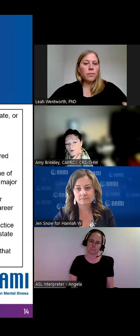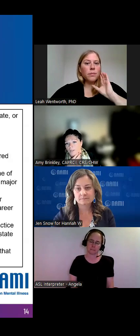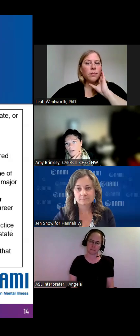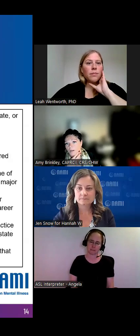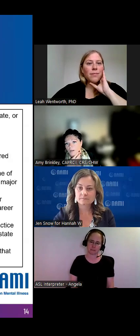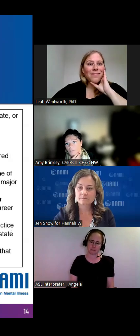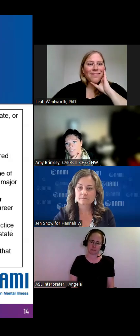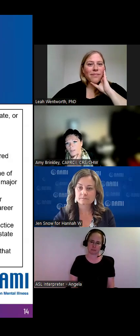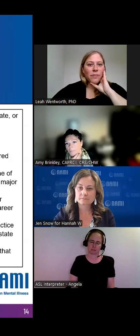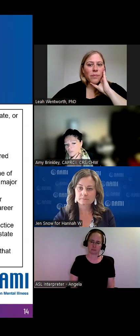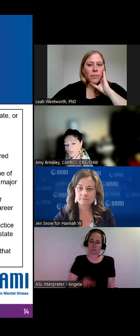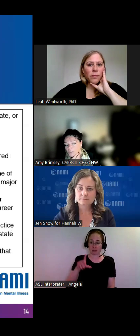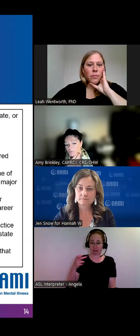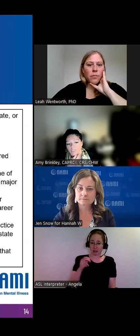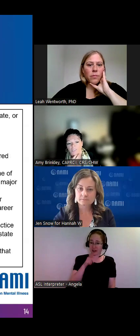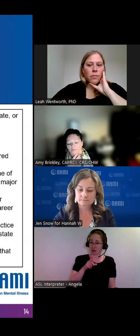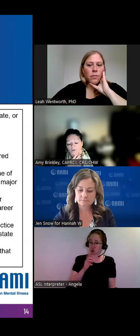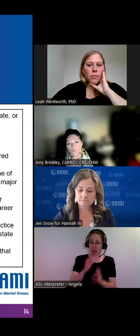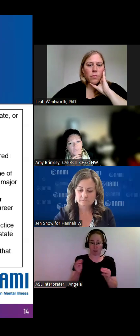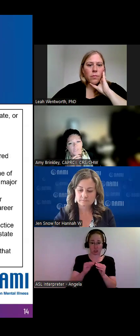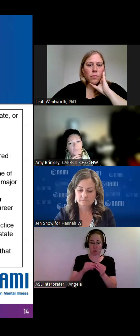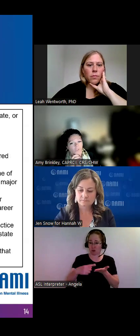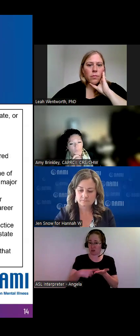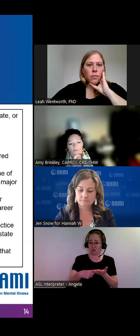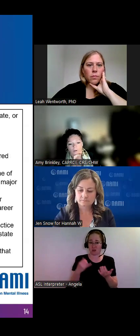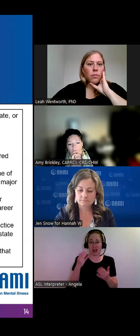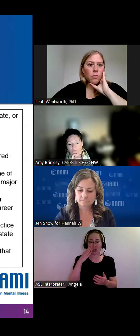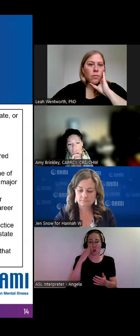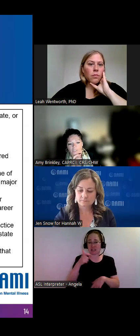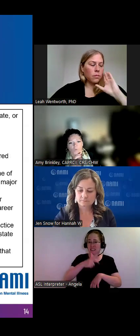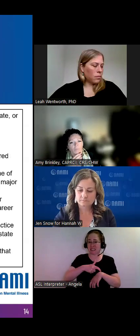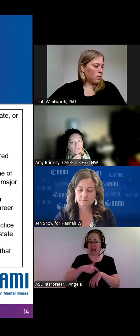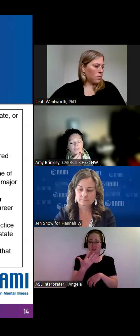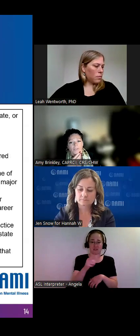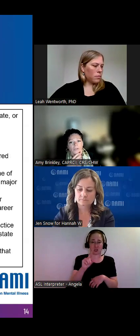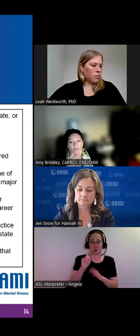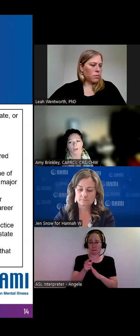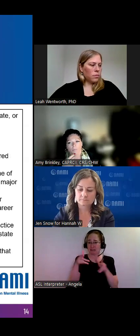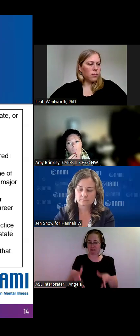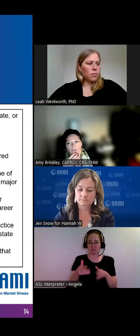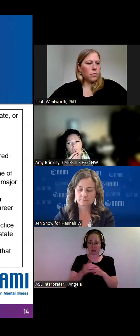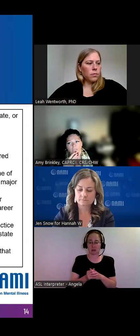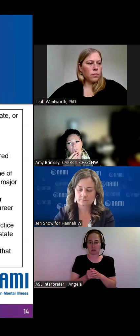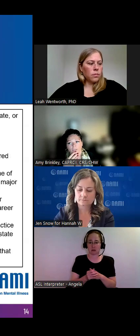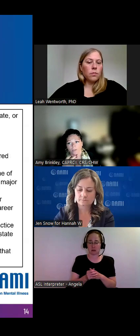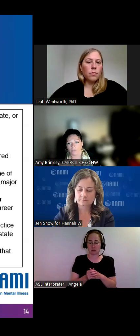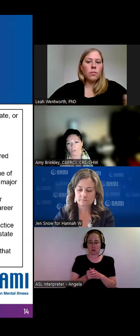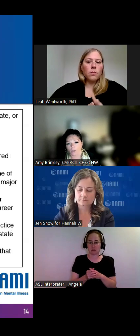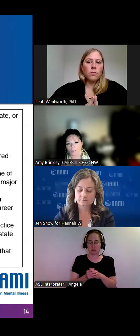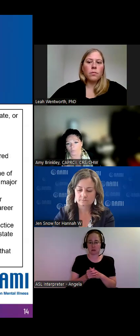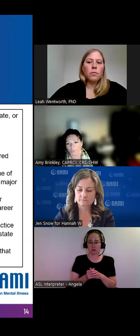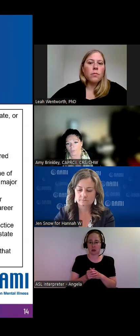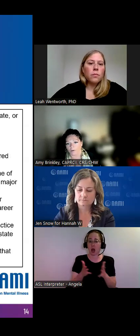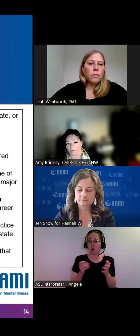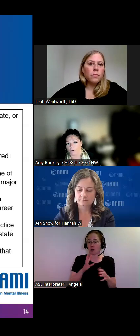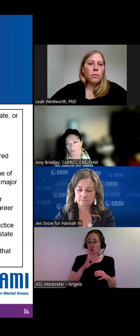So Leah, I'm not sure how much more we need to cover. I know we're down to about 15 to 20 minutes here, but I was going to talk